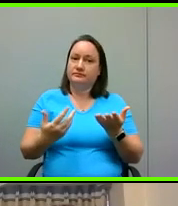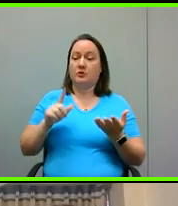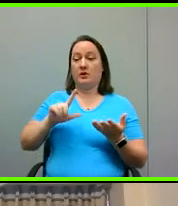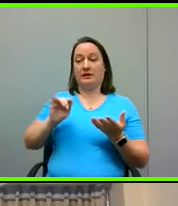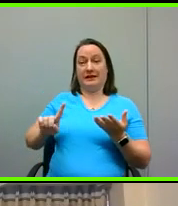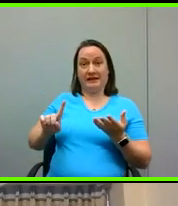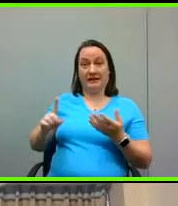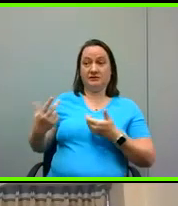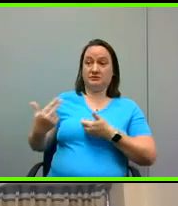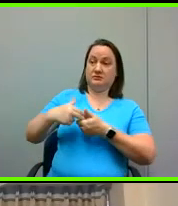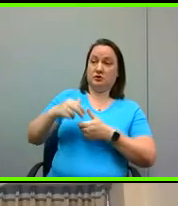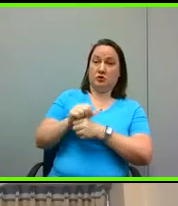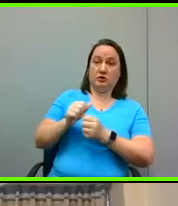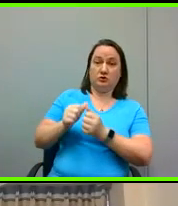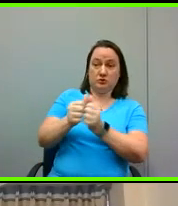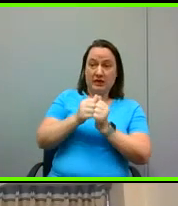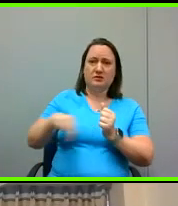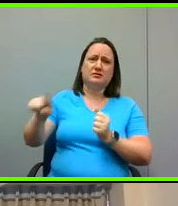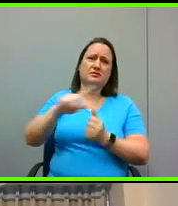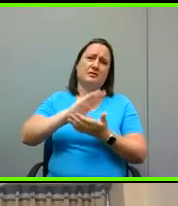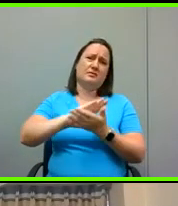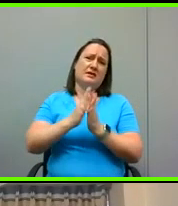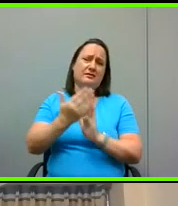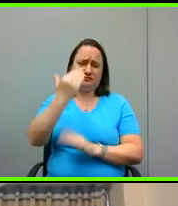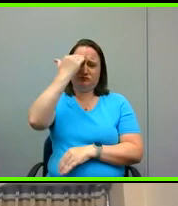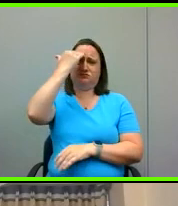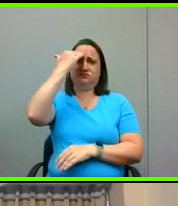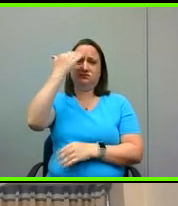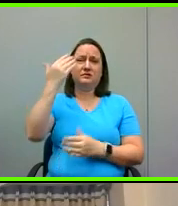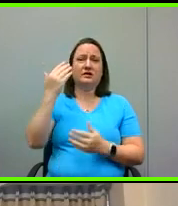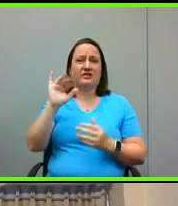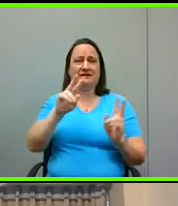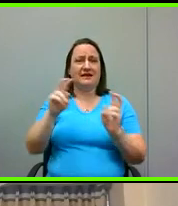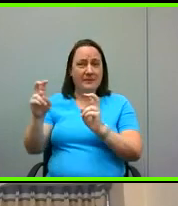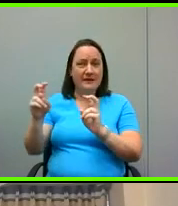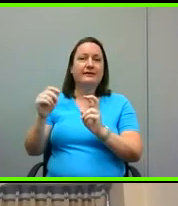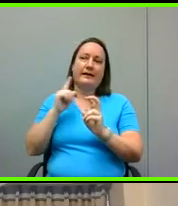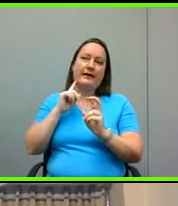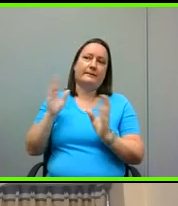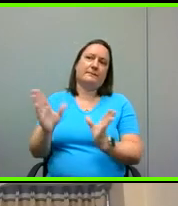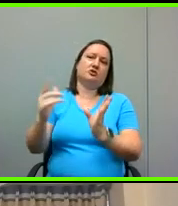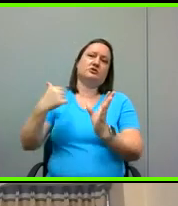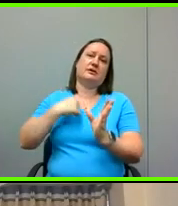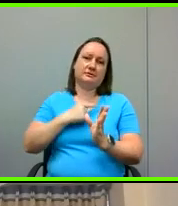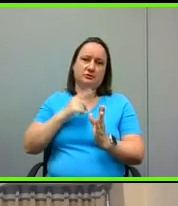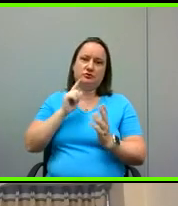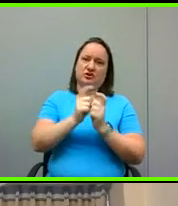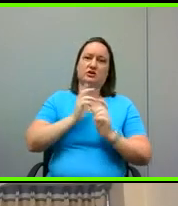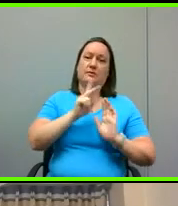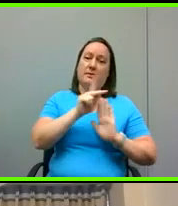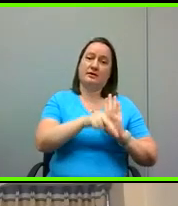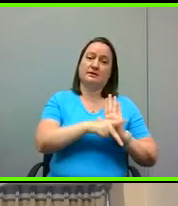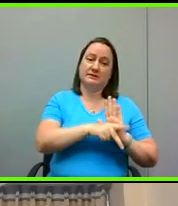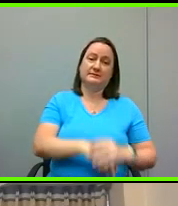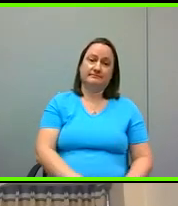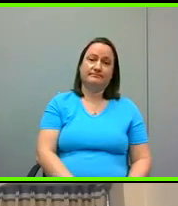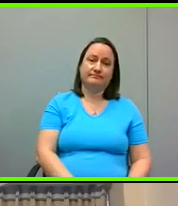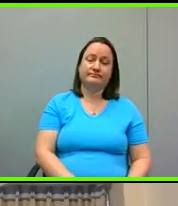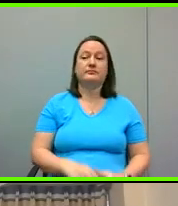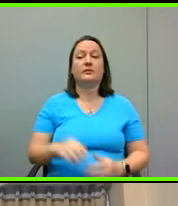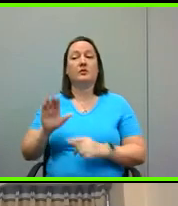you, you all became very well educated on the topic and pushed us to make that change in our policy. You also, with